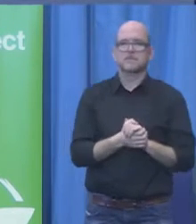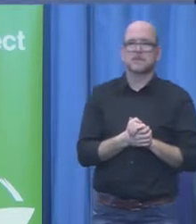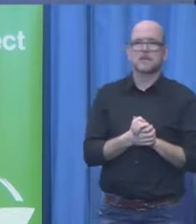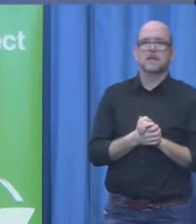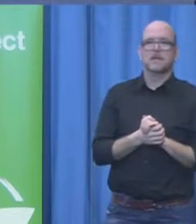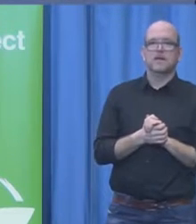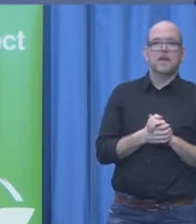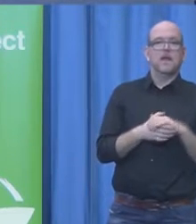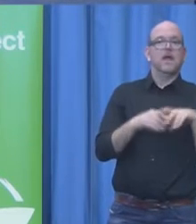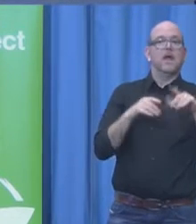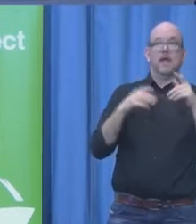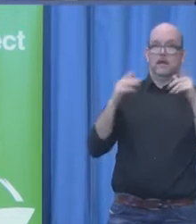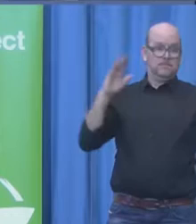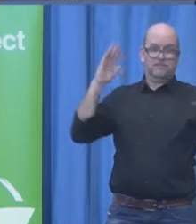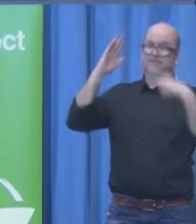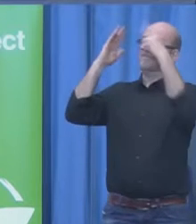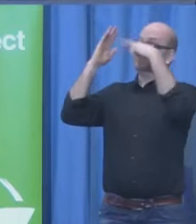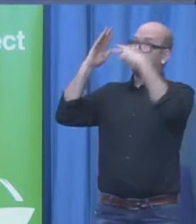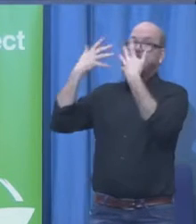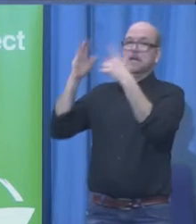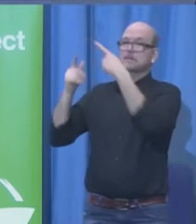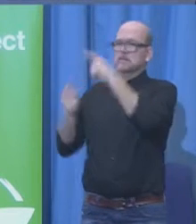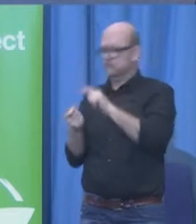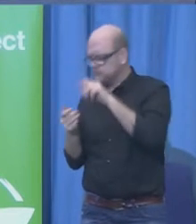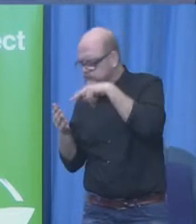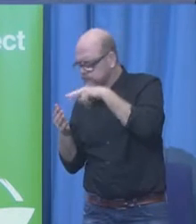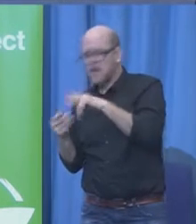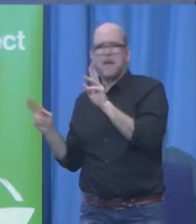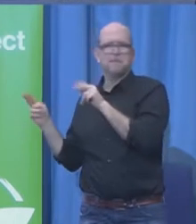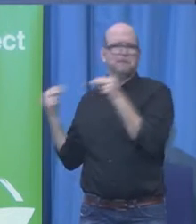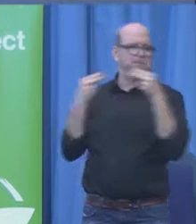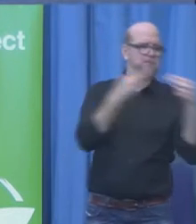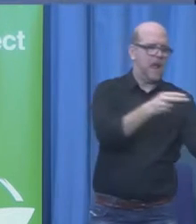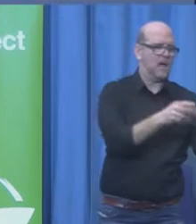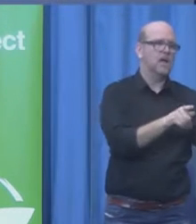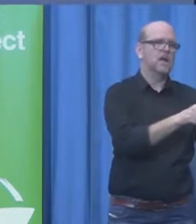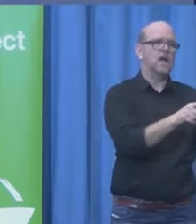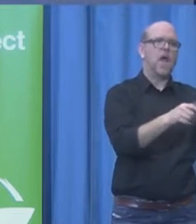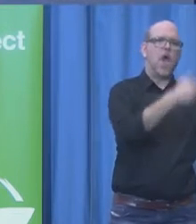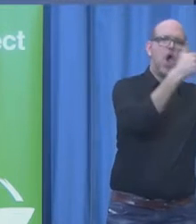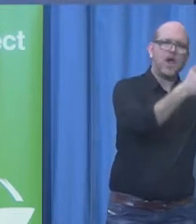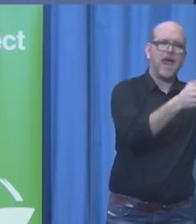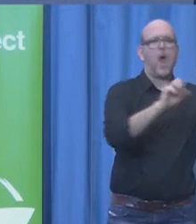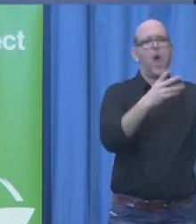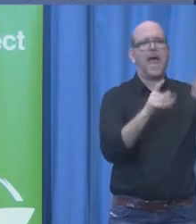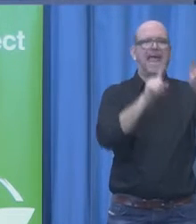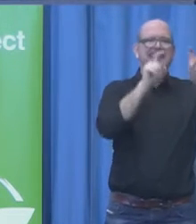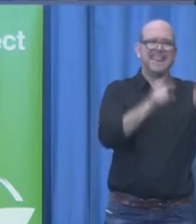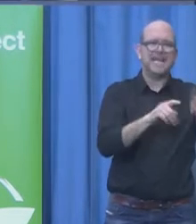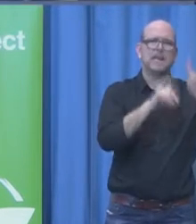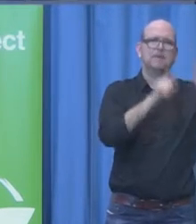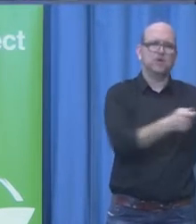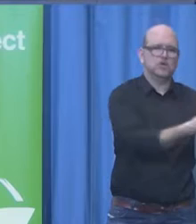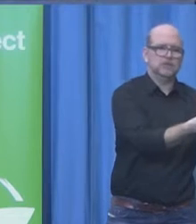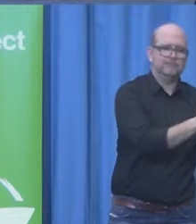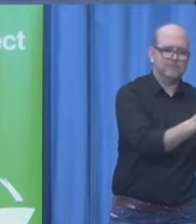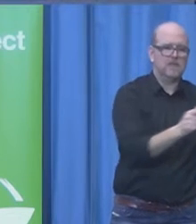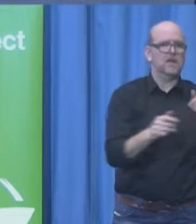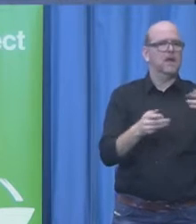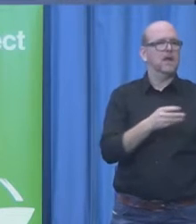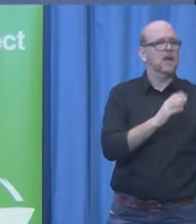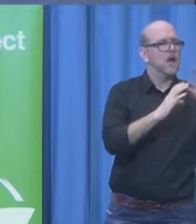applying the directive in a uniform way. For example, to give you an example of those two